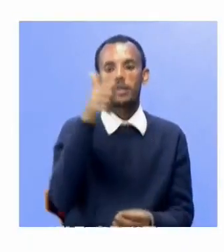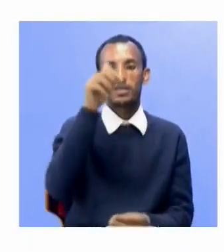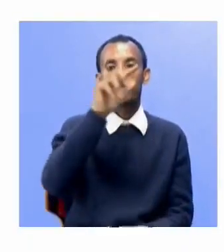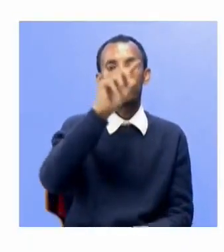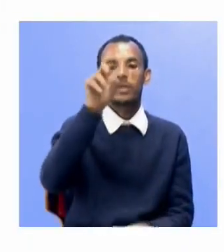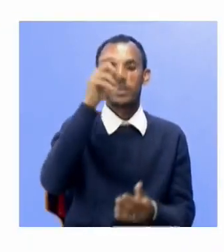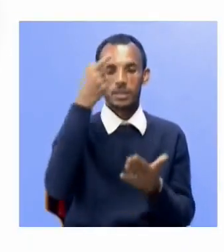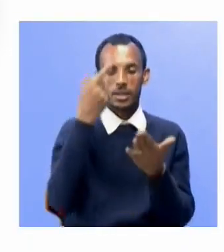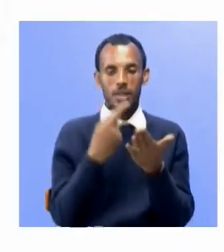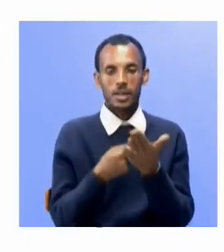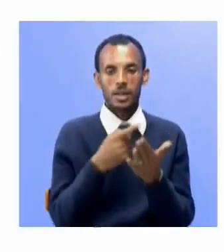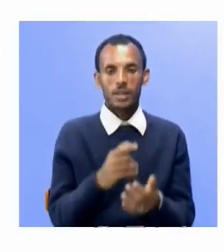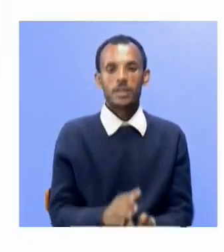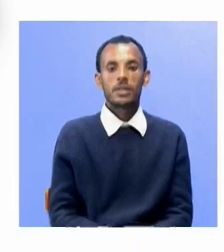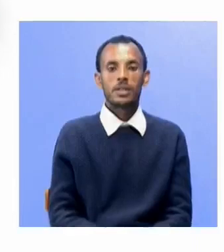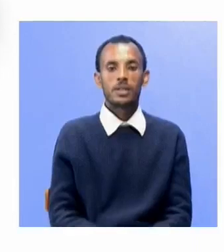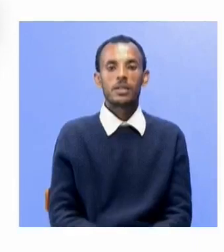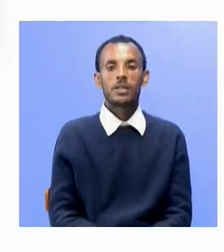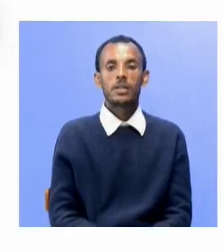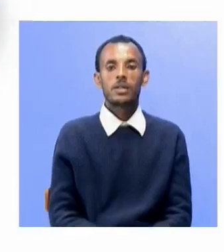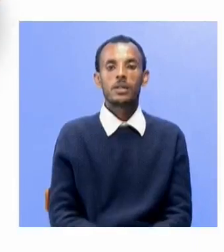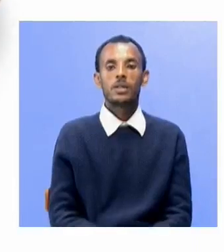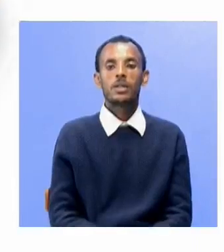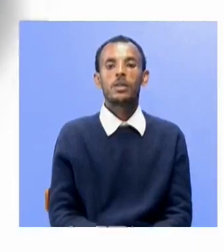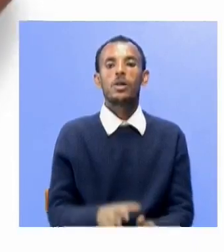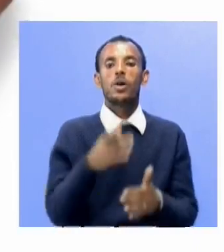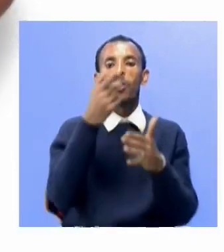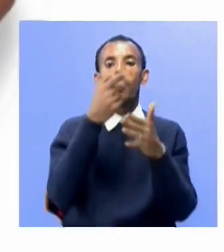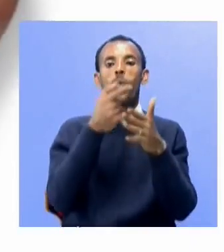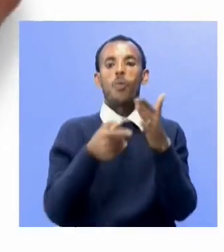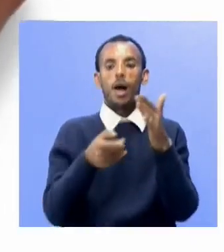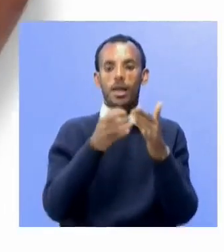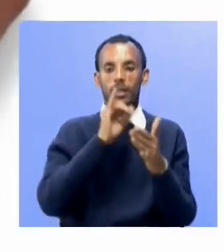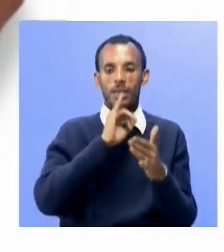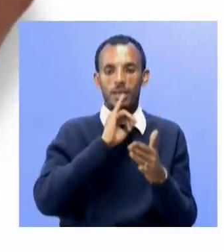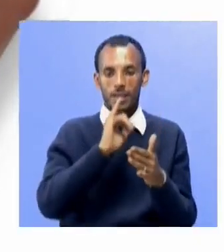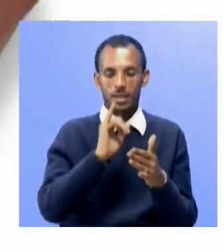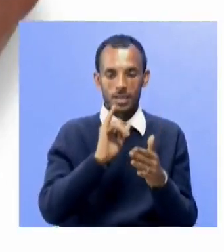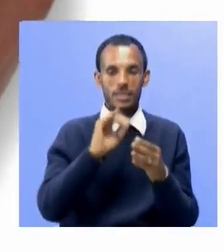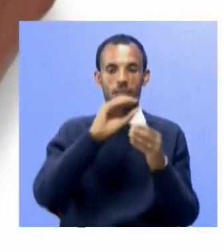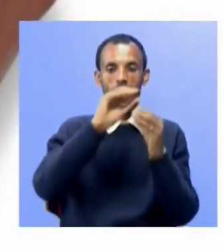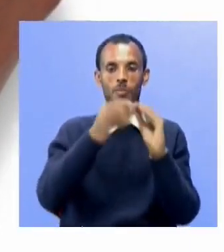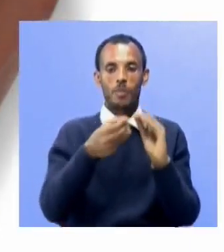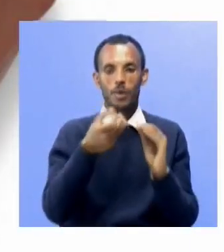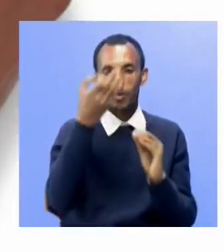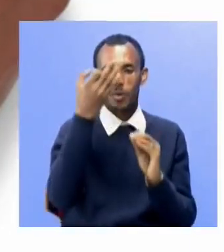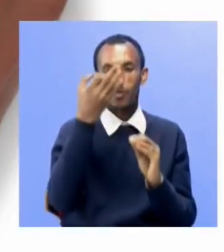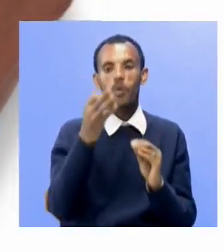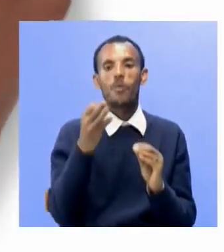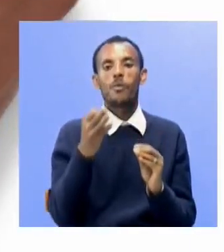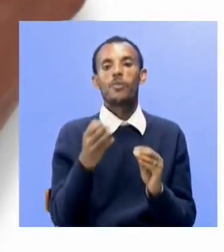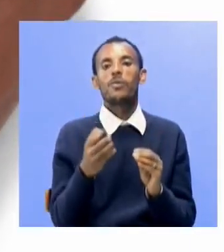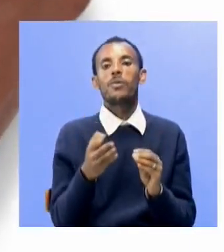here. Okay, what's the number of students whose age group is 16?